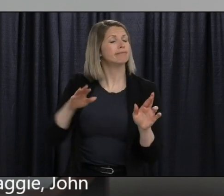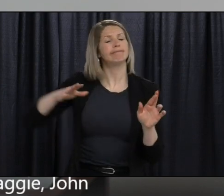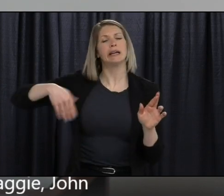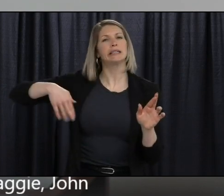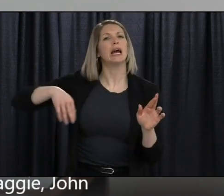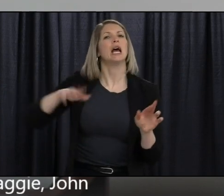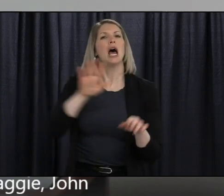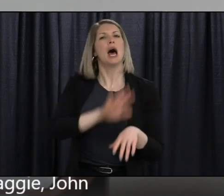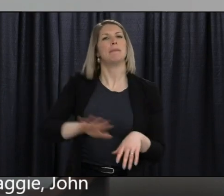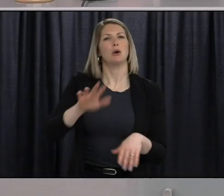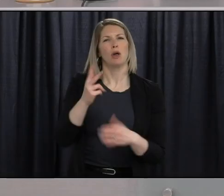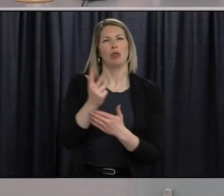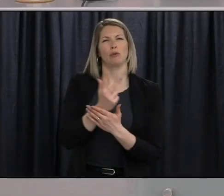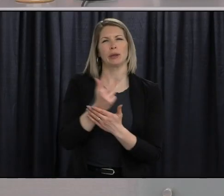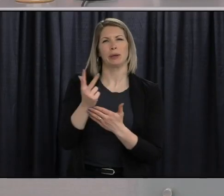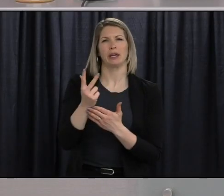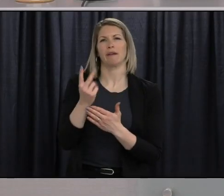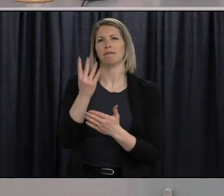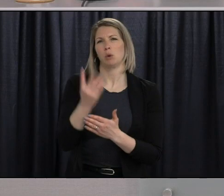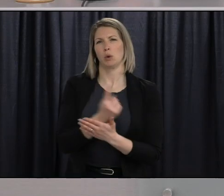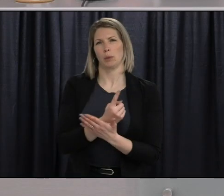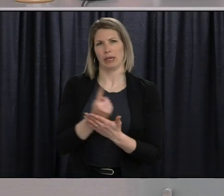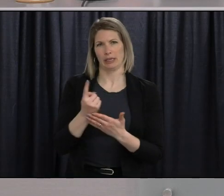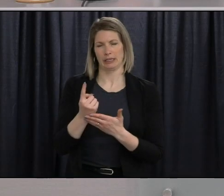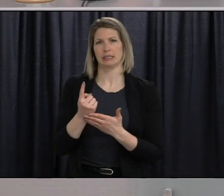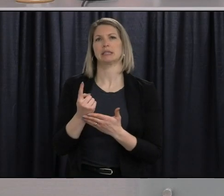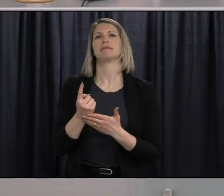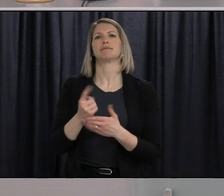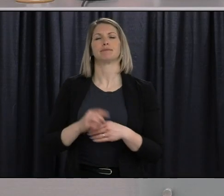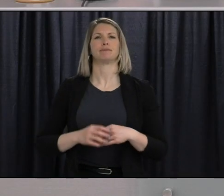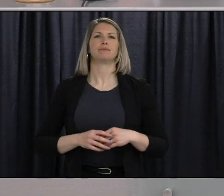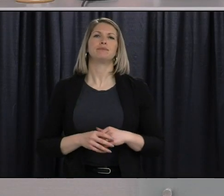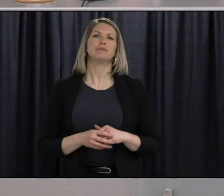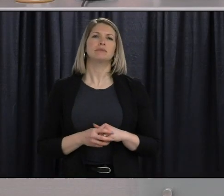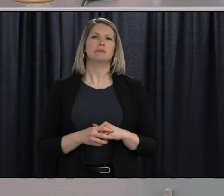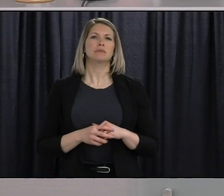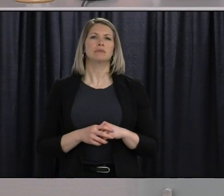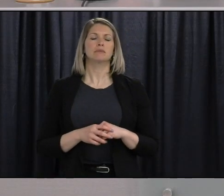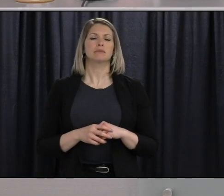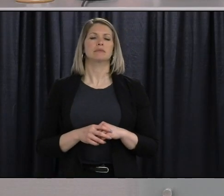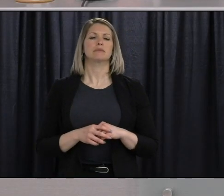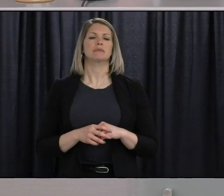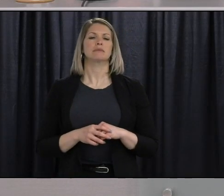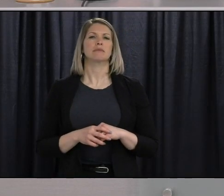you. Our next questions are from Ben Murphy of VOCM News. Please go ahead.